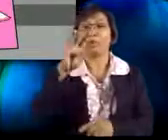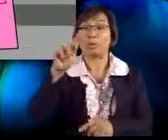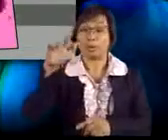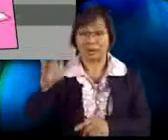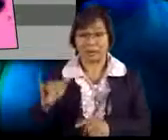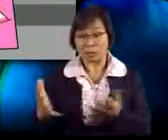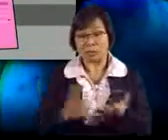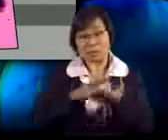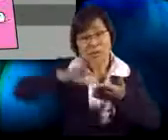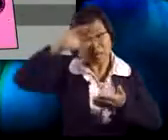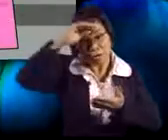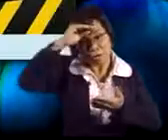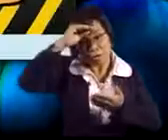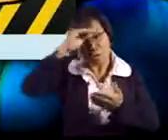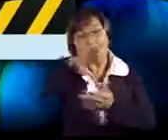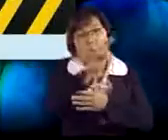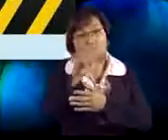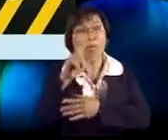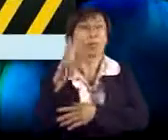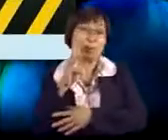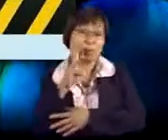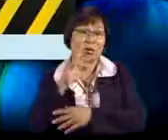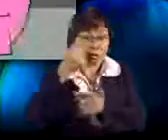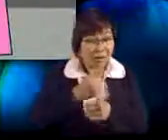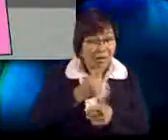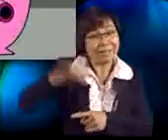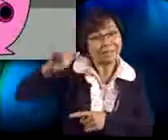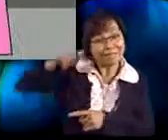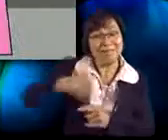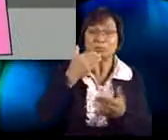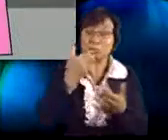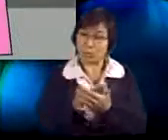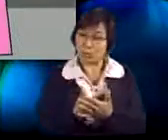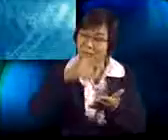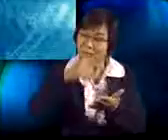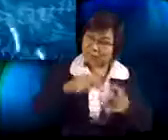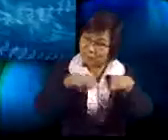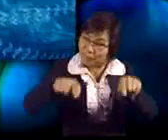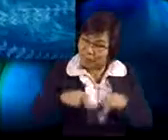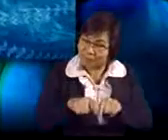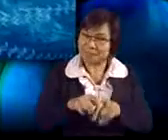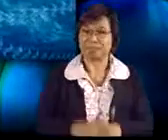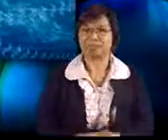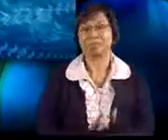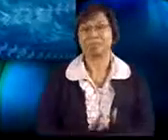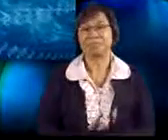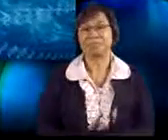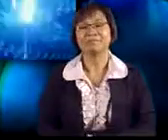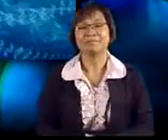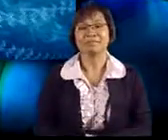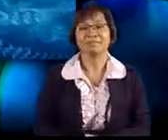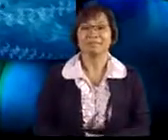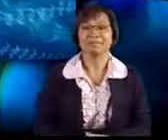learn about volume of liquid, right? Yes. Good, this is the place.